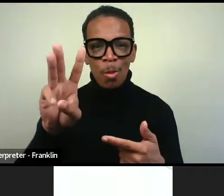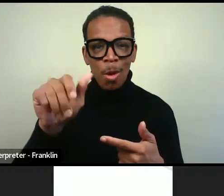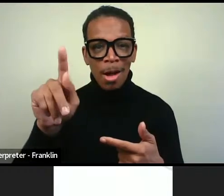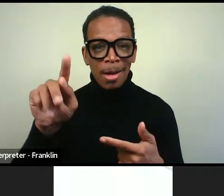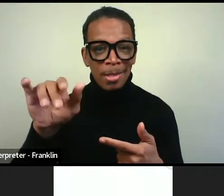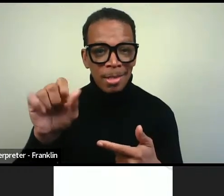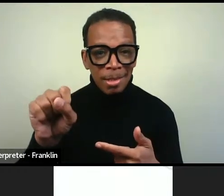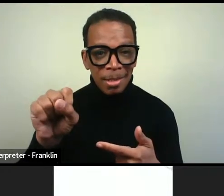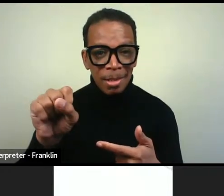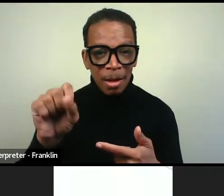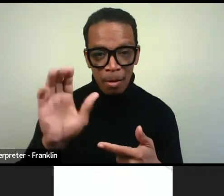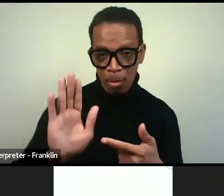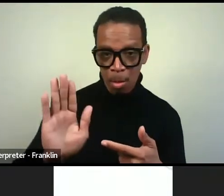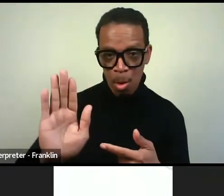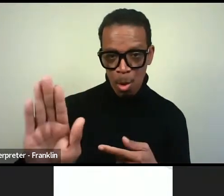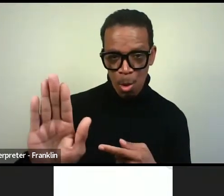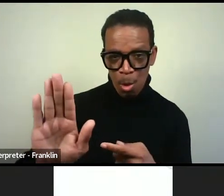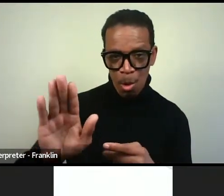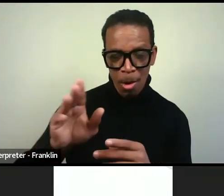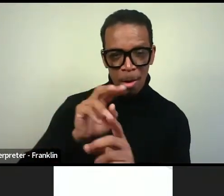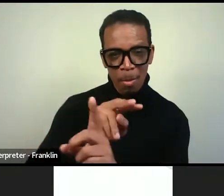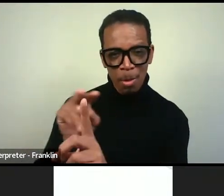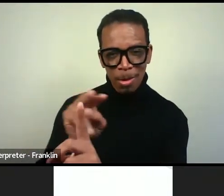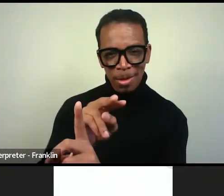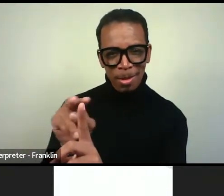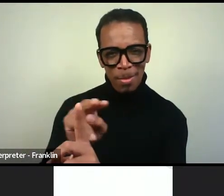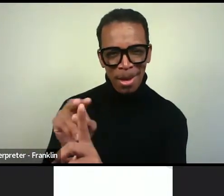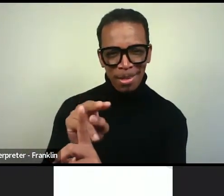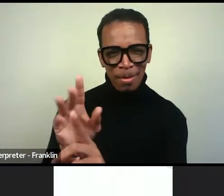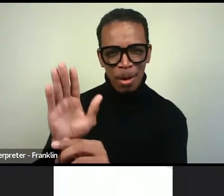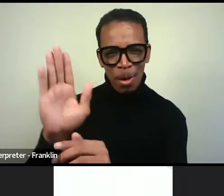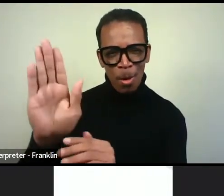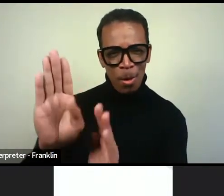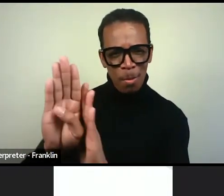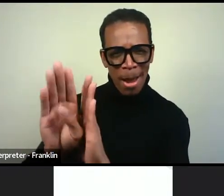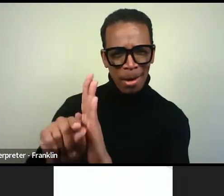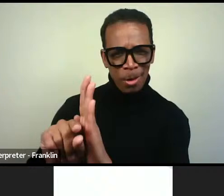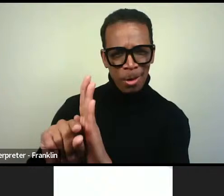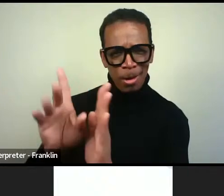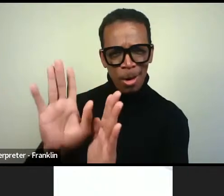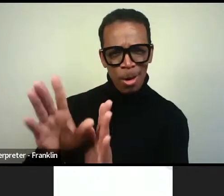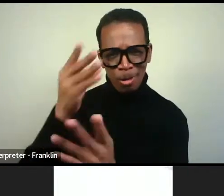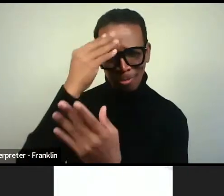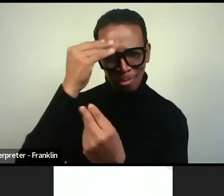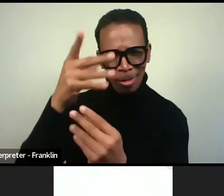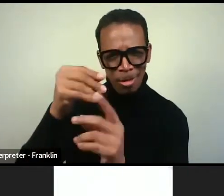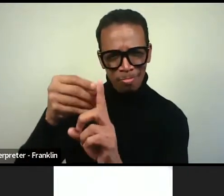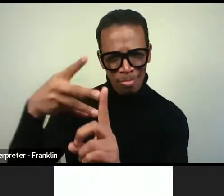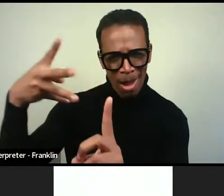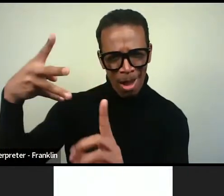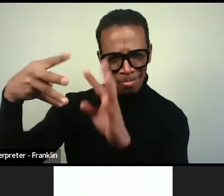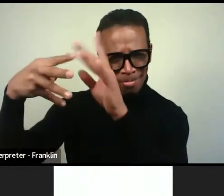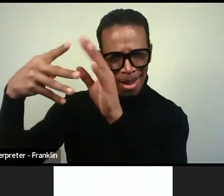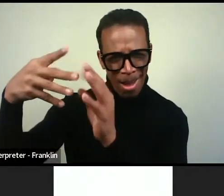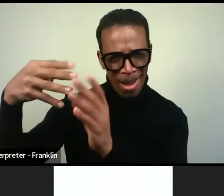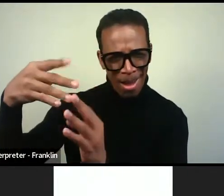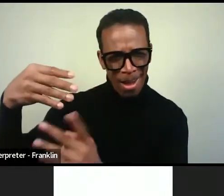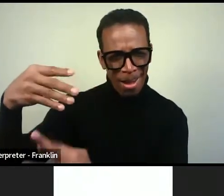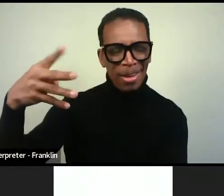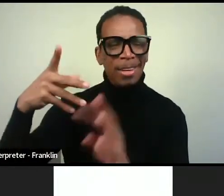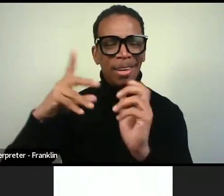giving her perspectives, the background, the detailed analysis,